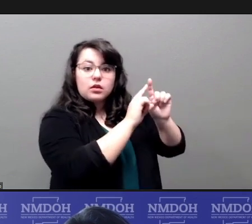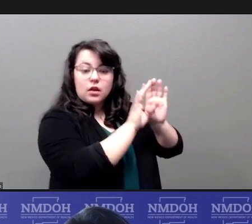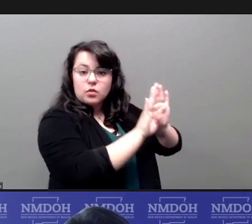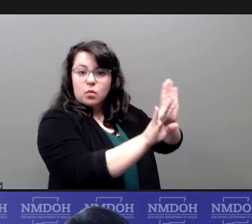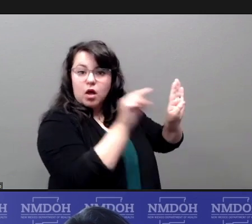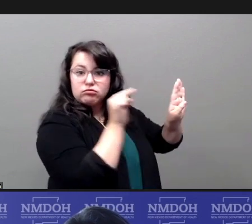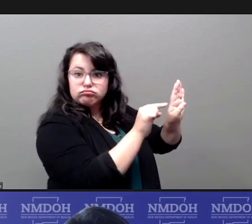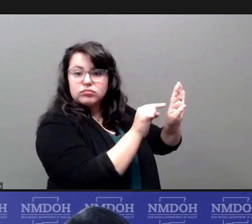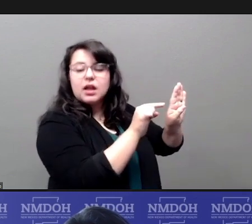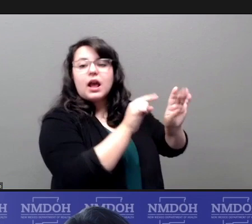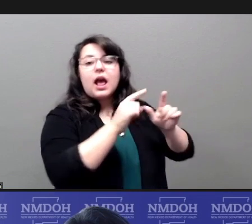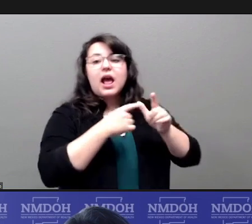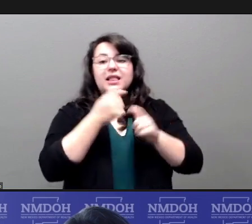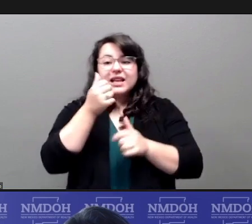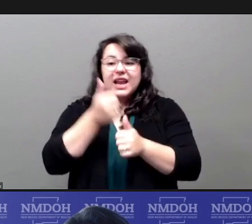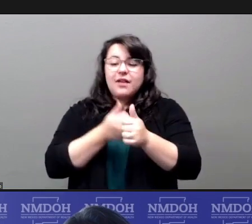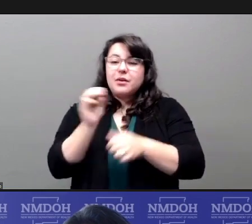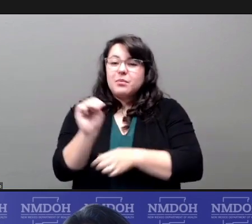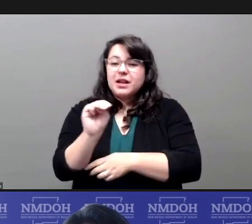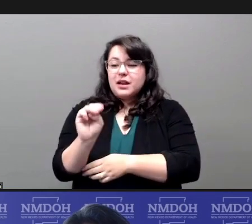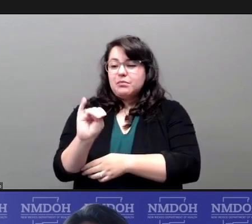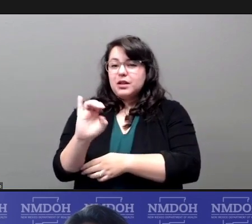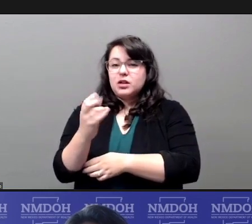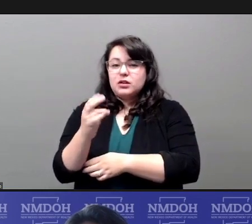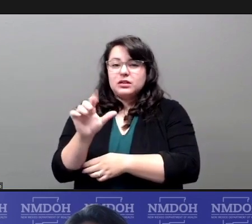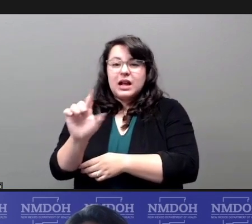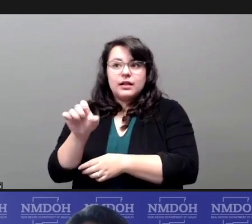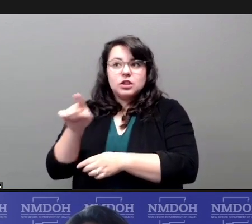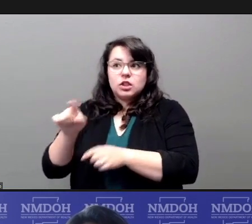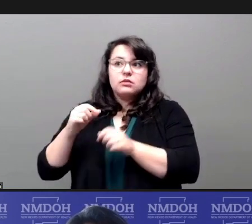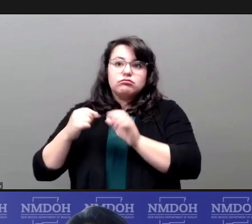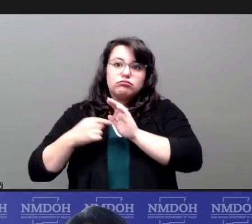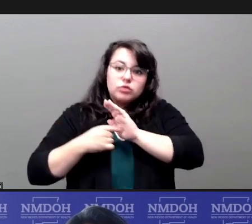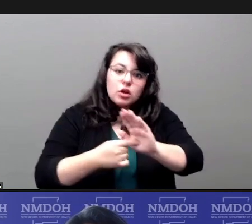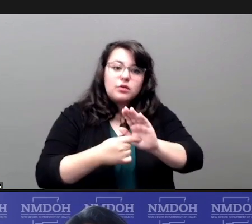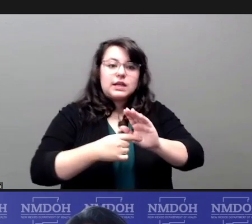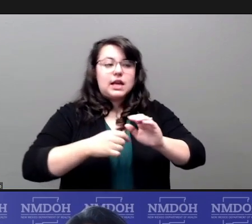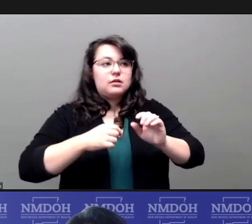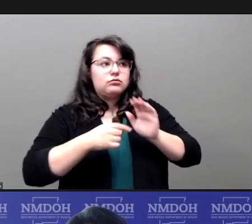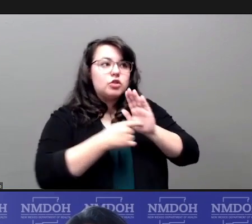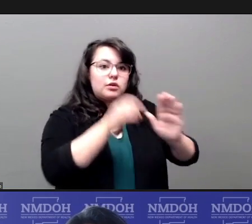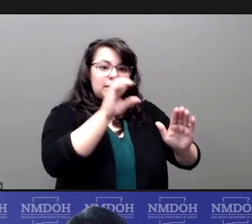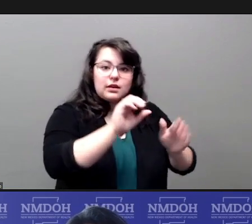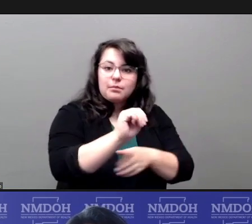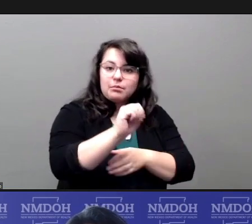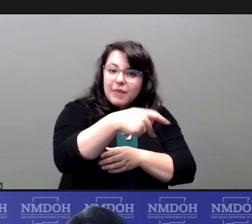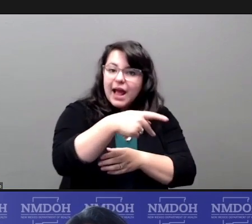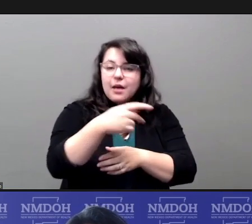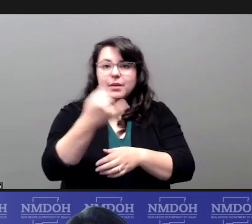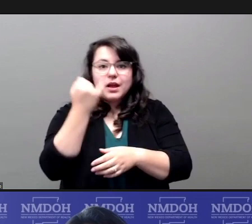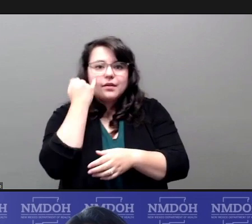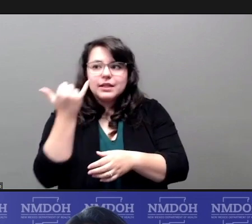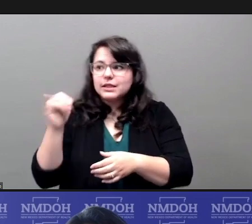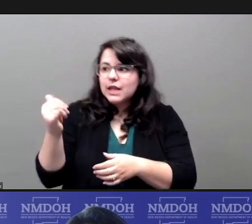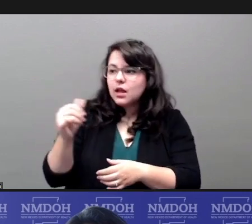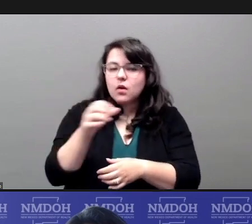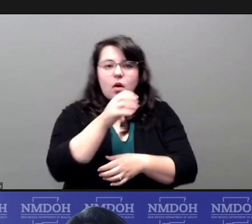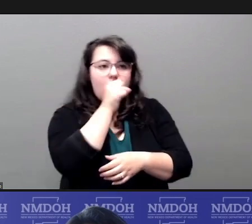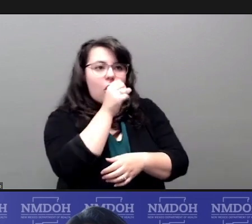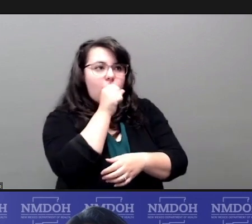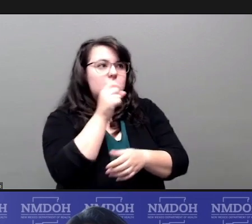Michelle runs that report and puts the maps up. And if it's yellow or orange, then we all wear